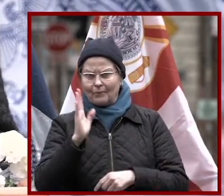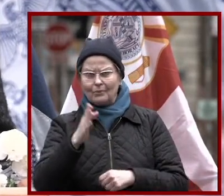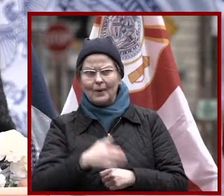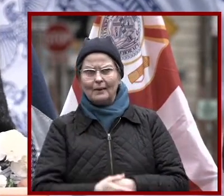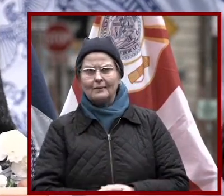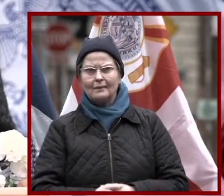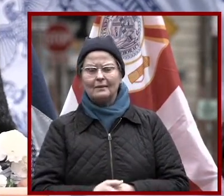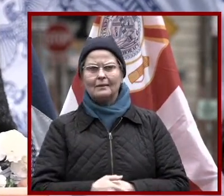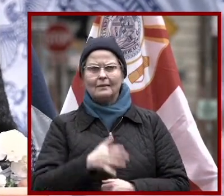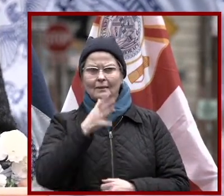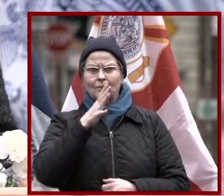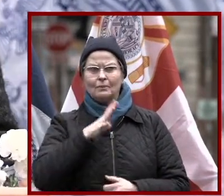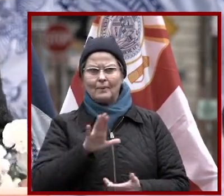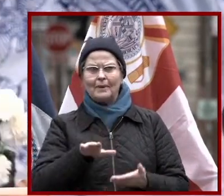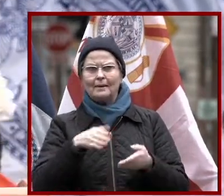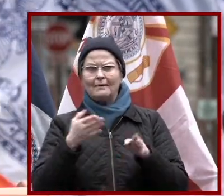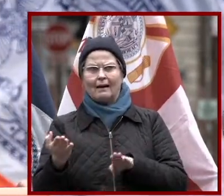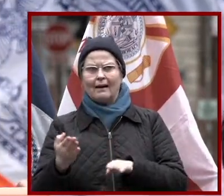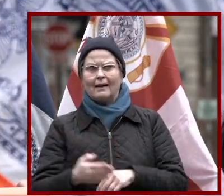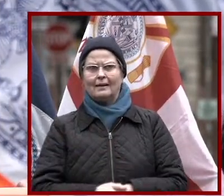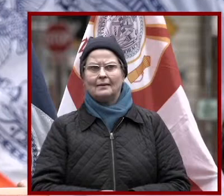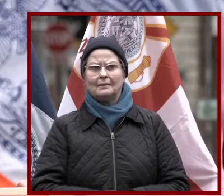die.